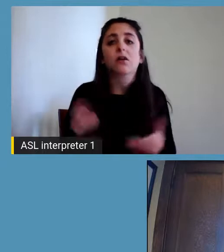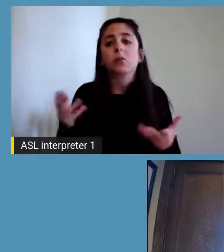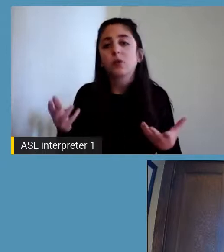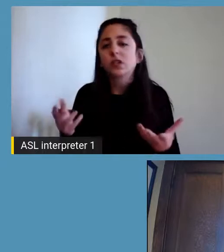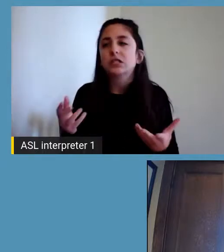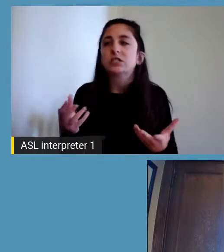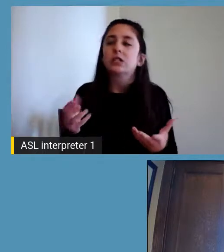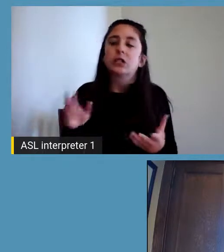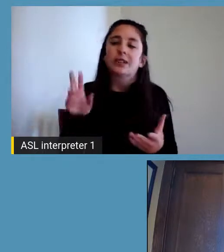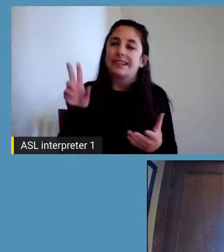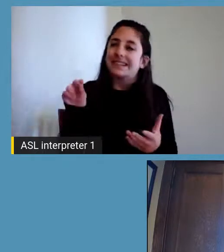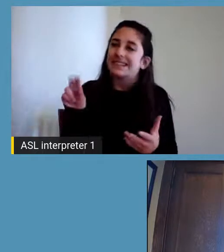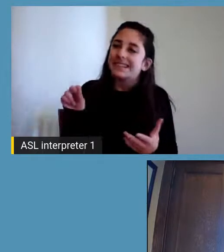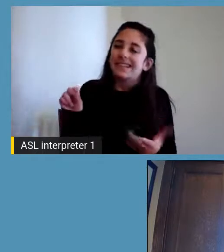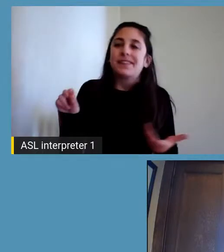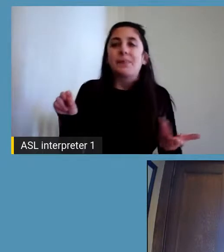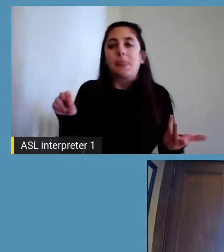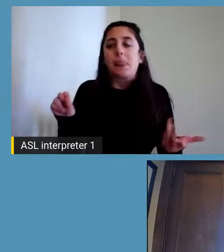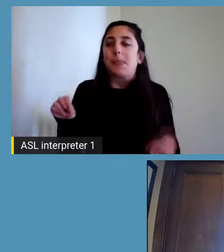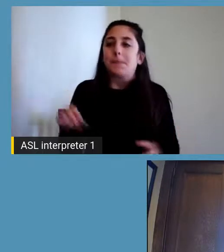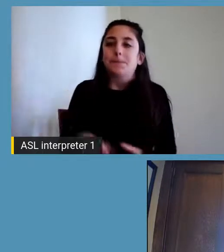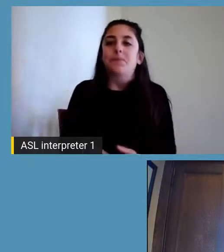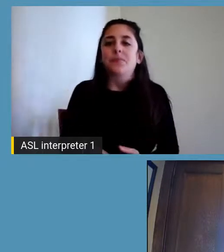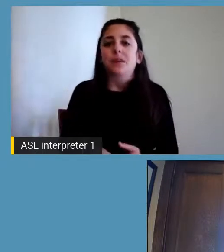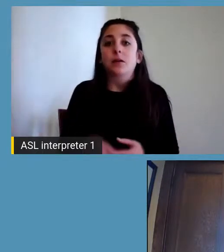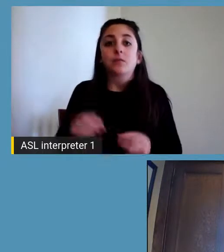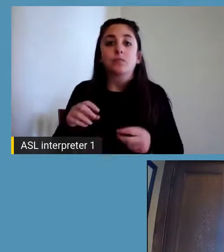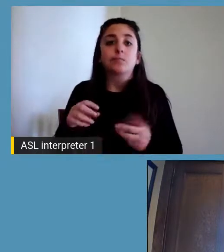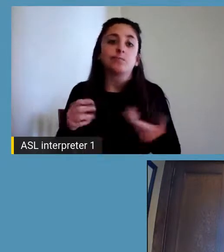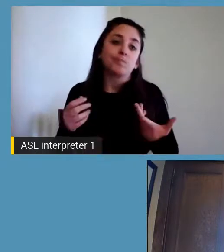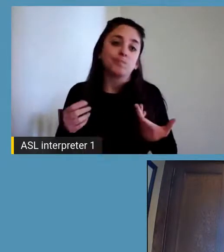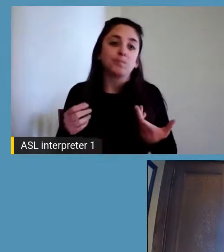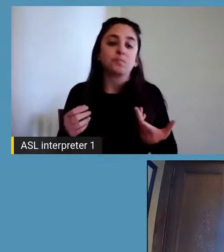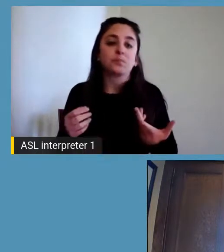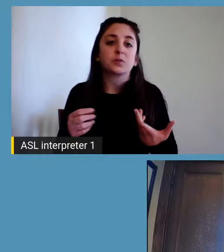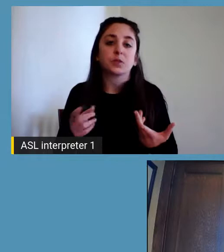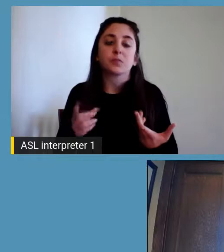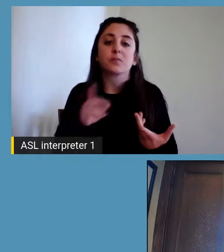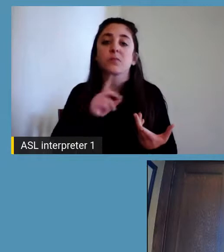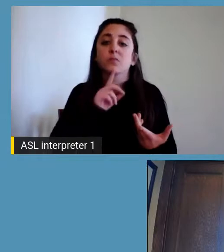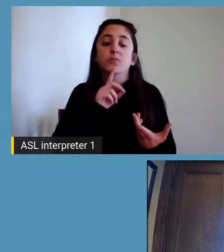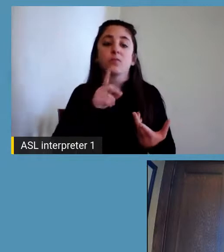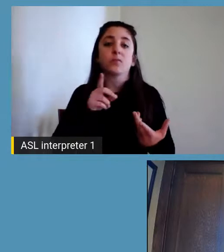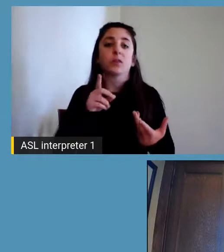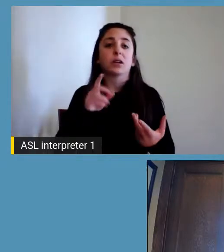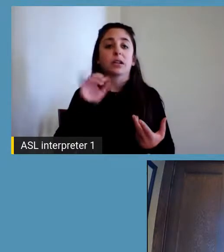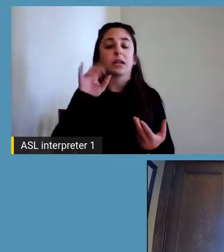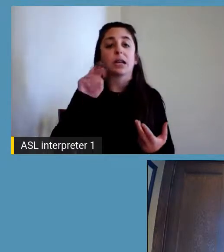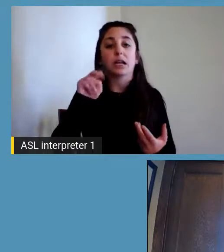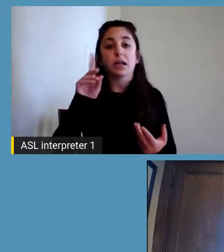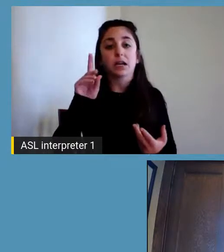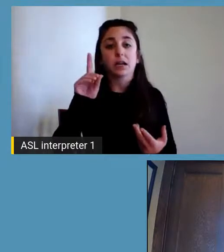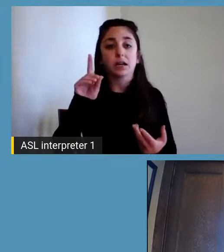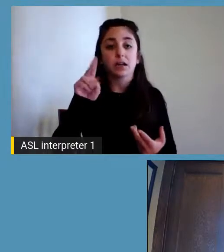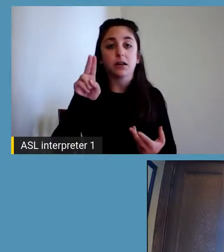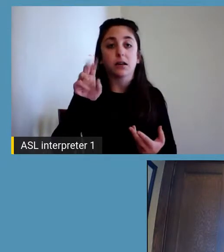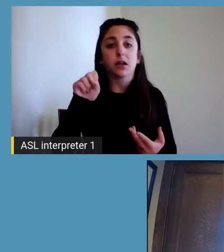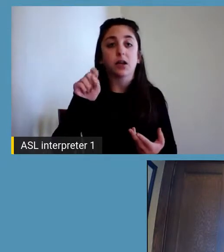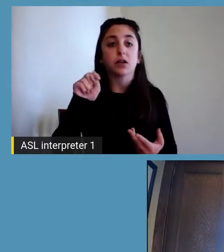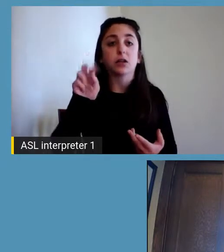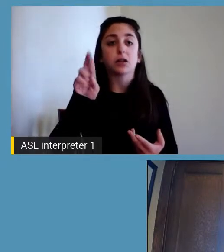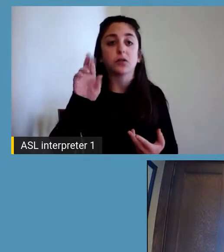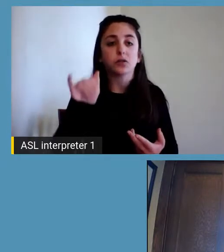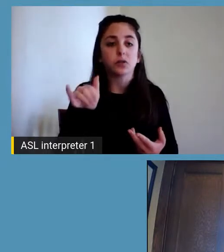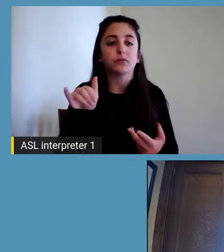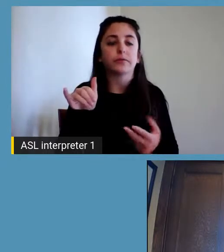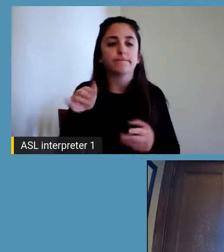Not really. The problem is that a lot of the industry has been focused